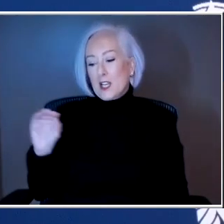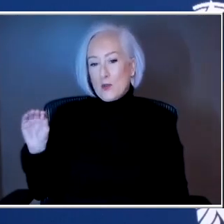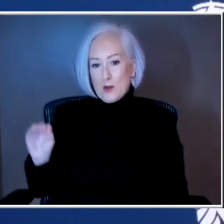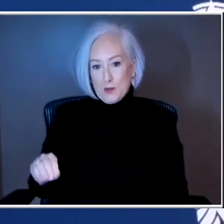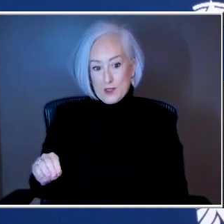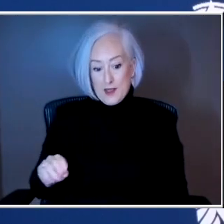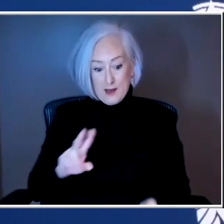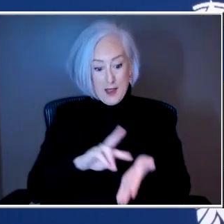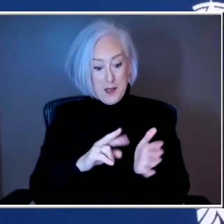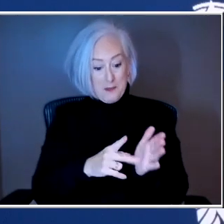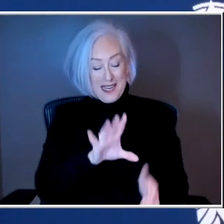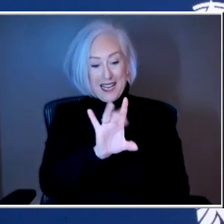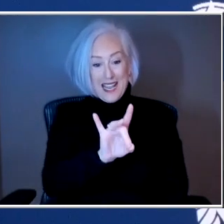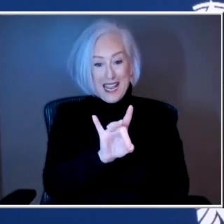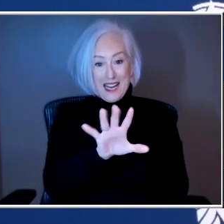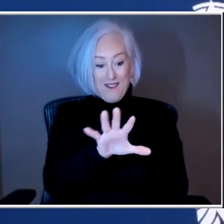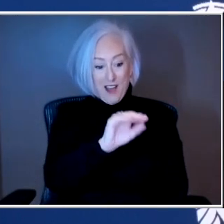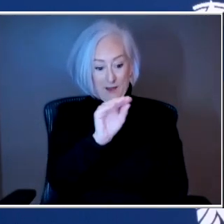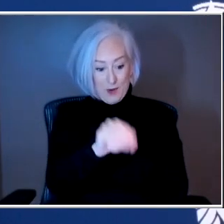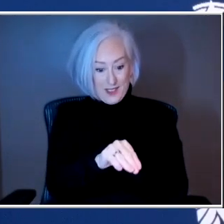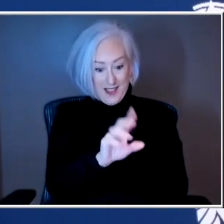that in Kansas and Missouri, in the